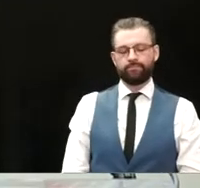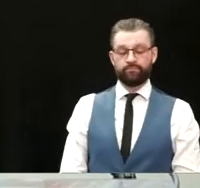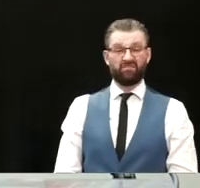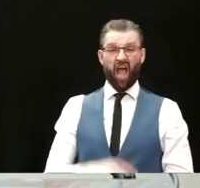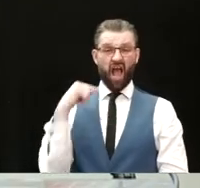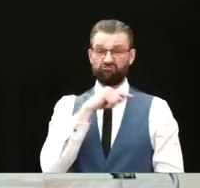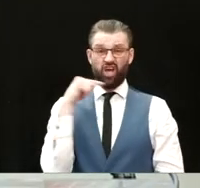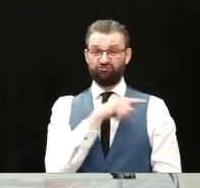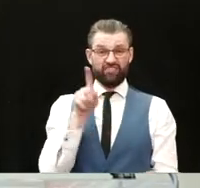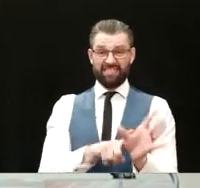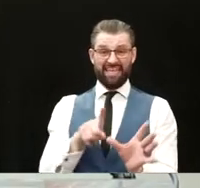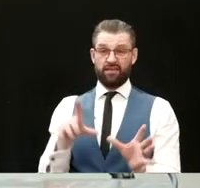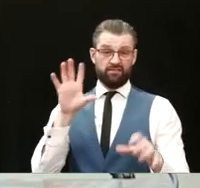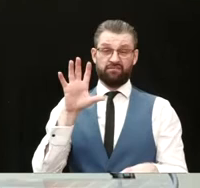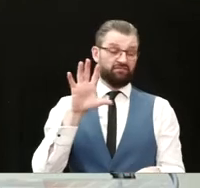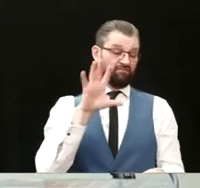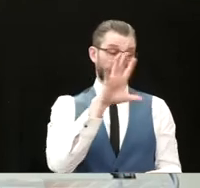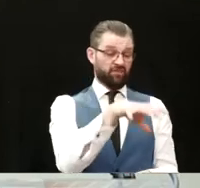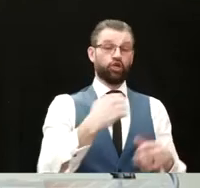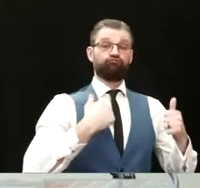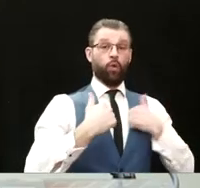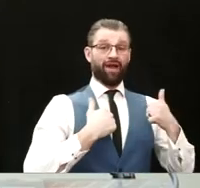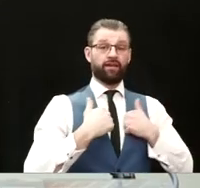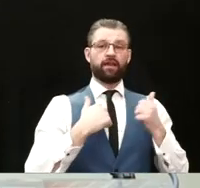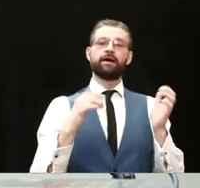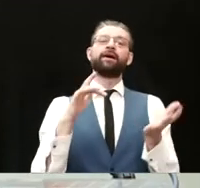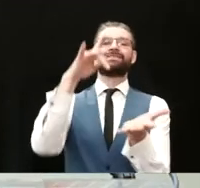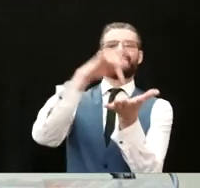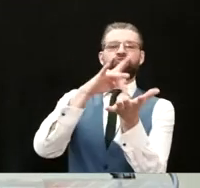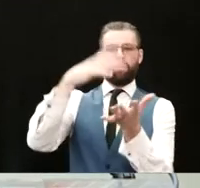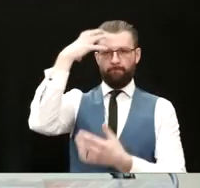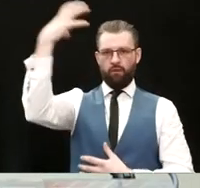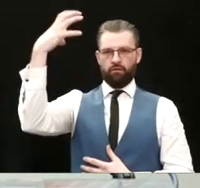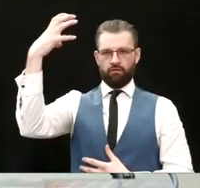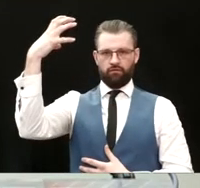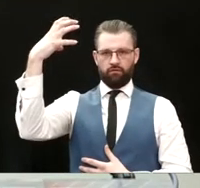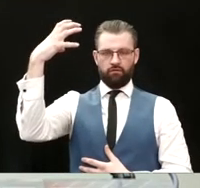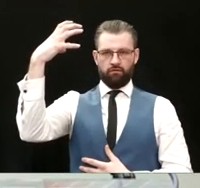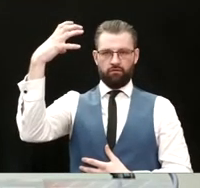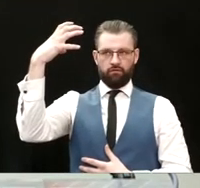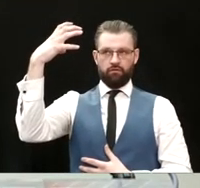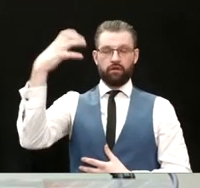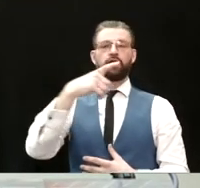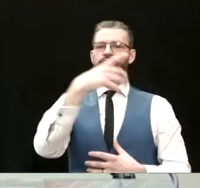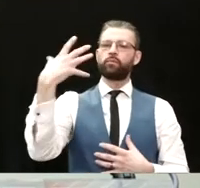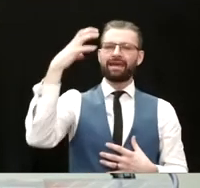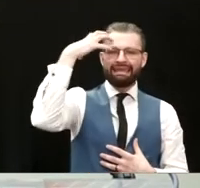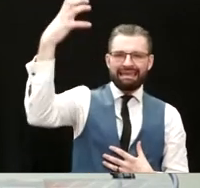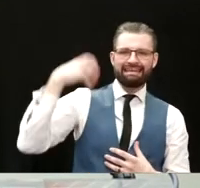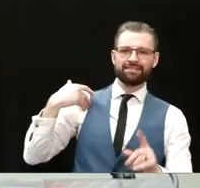For centuries, Rwanda existed as a centralized monarchy under a succession of Tutsi